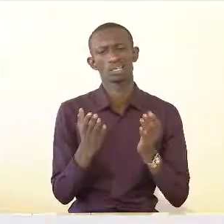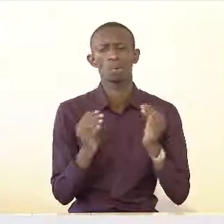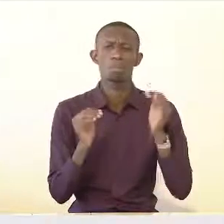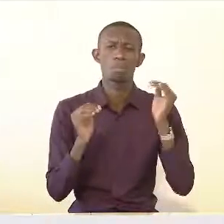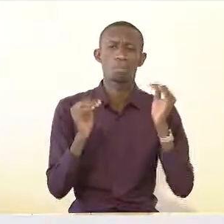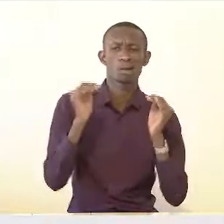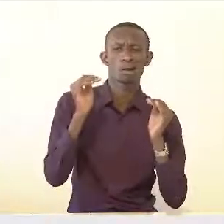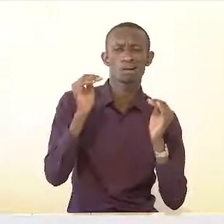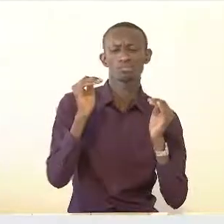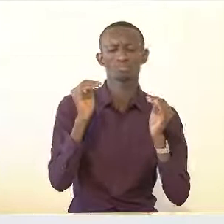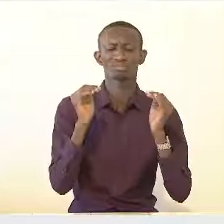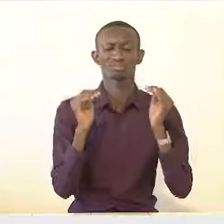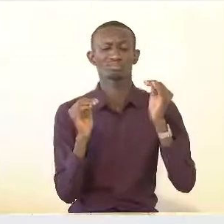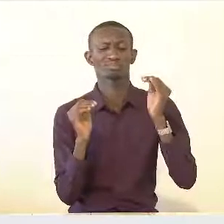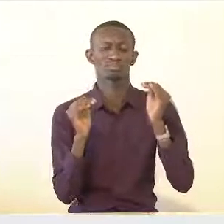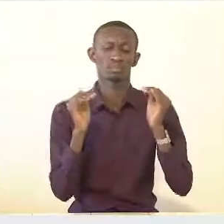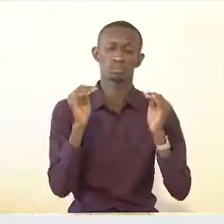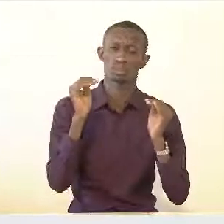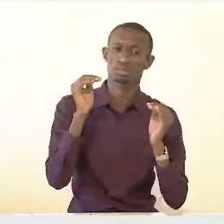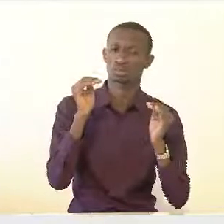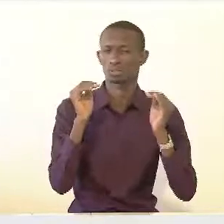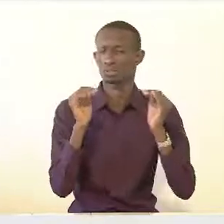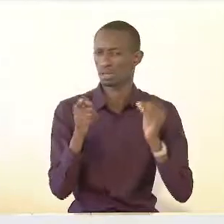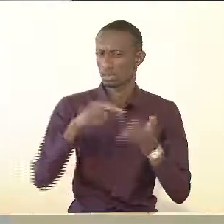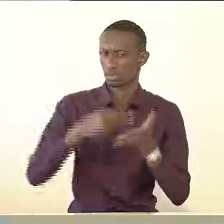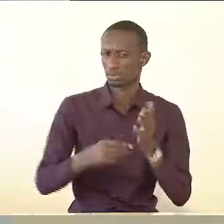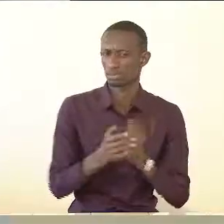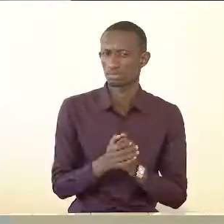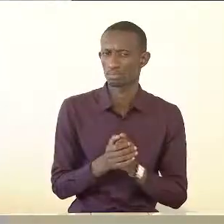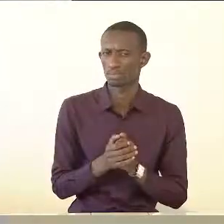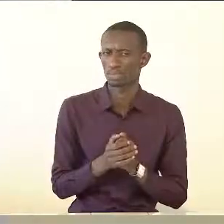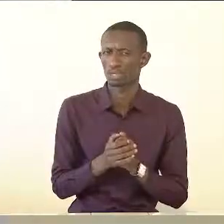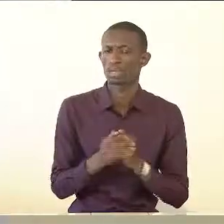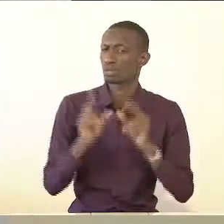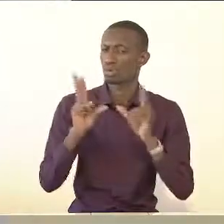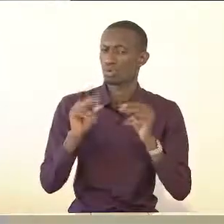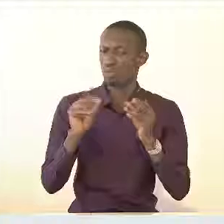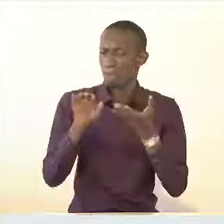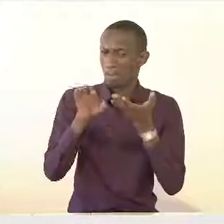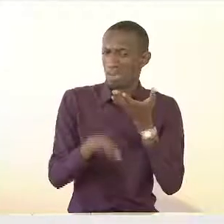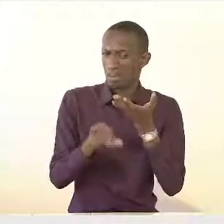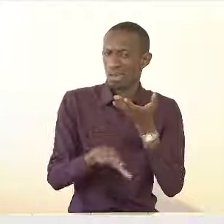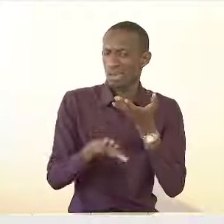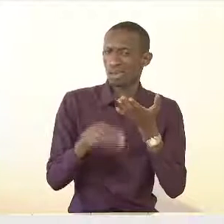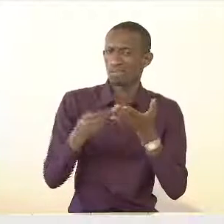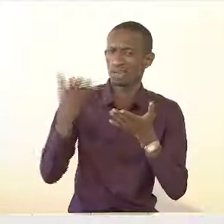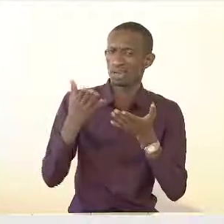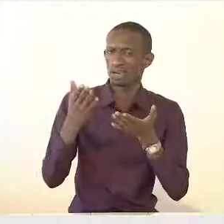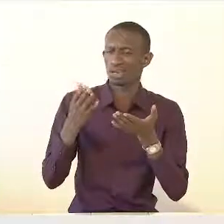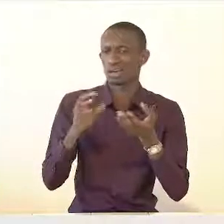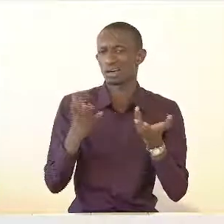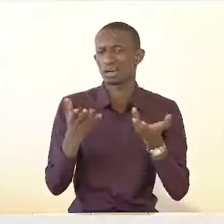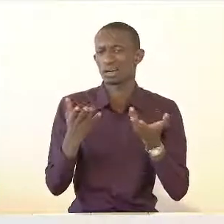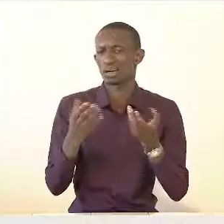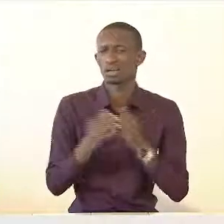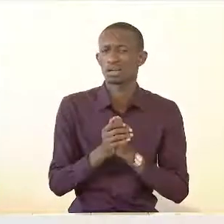it mean? So it means that when it falls below the normal value, the enzyme catalyzed reaction of animals will